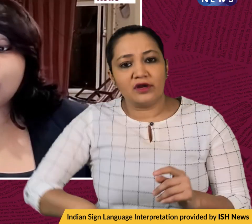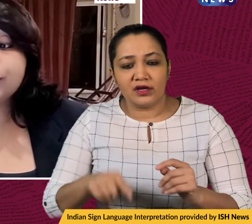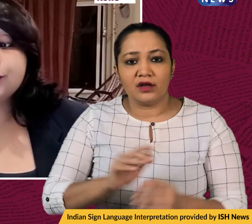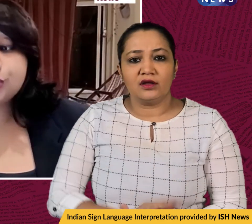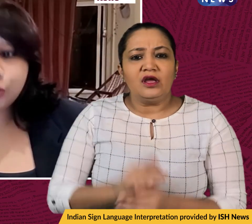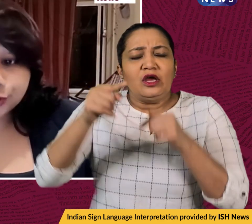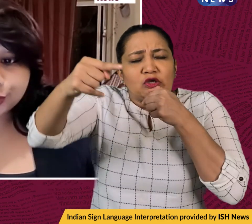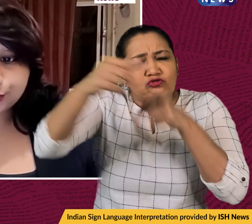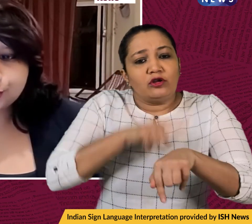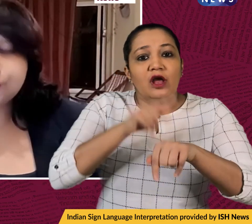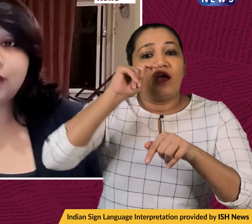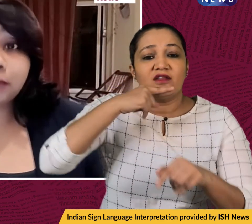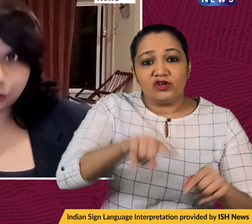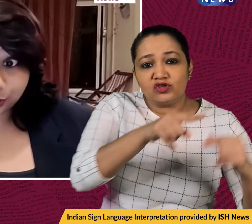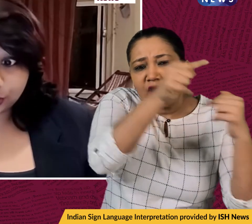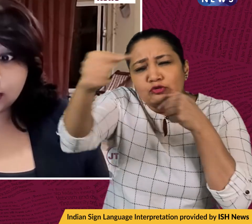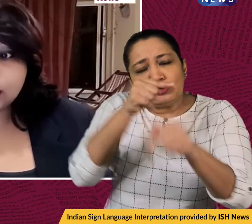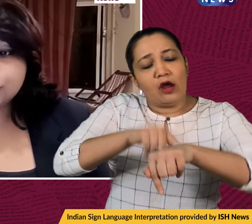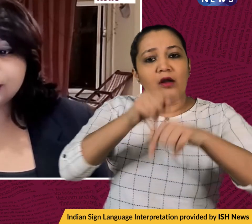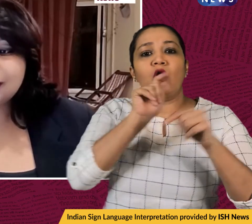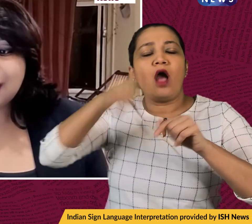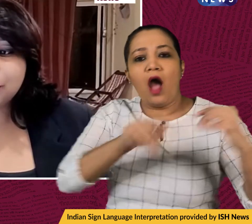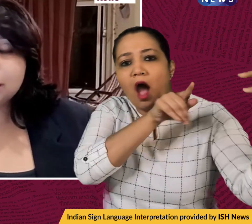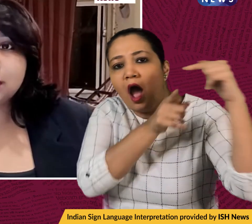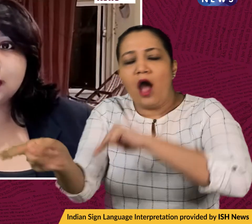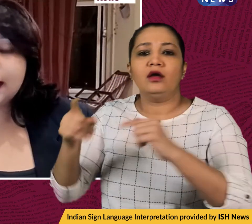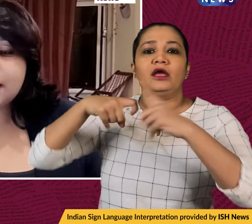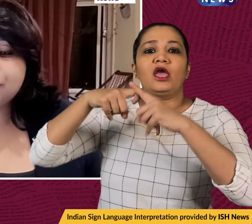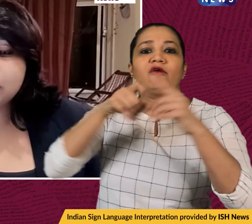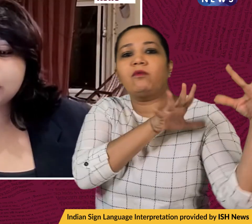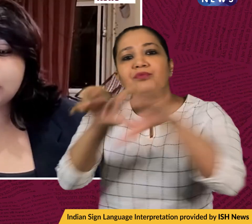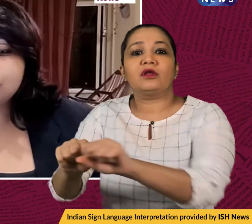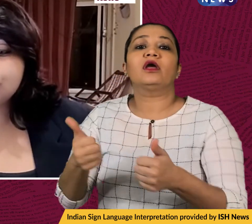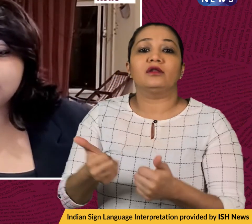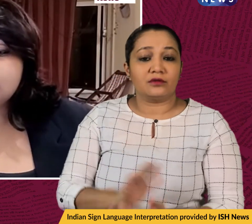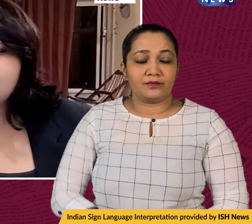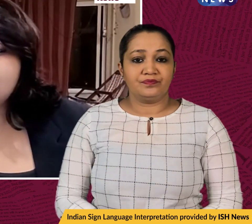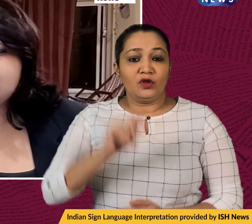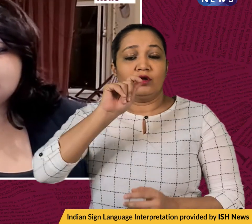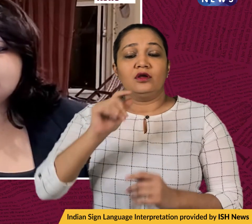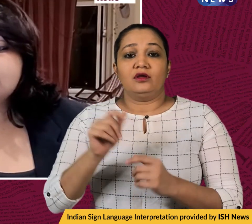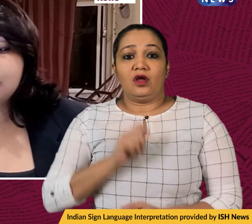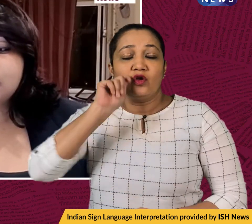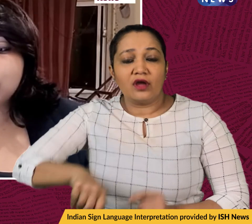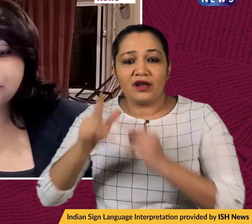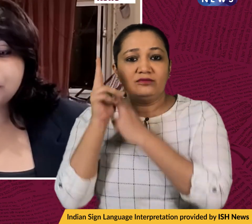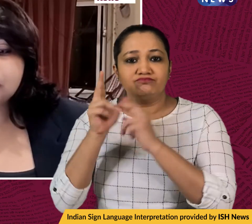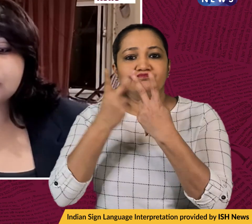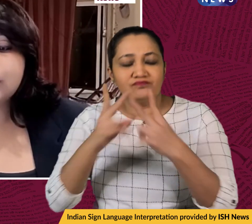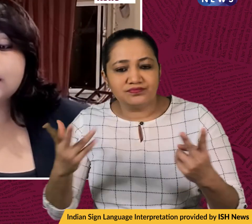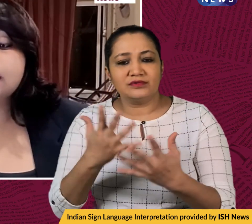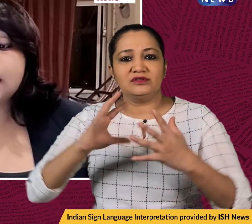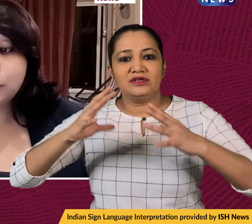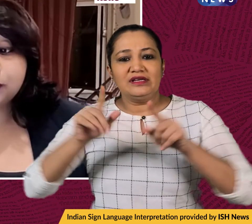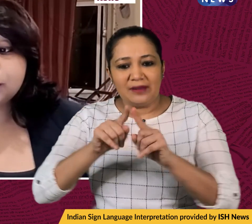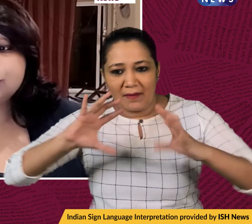falls on the shortest route from Russia to its capital, Kyiv. Now, the Ukrainian army is carrying weapons